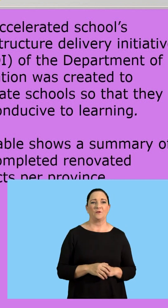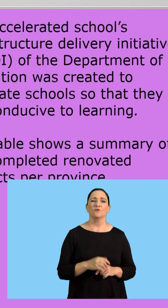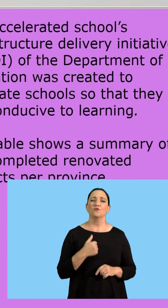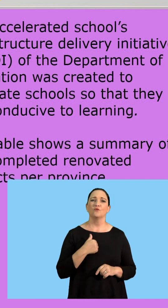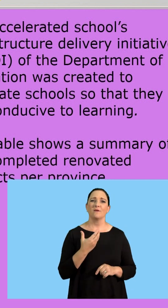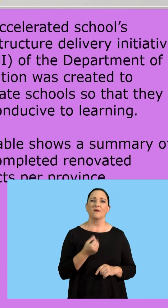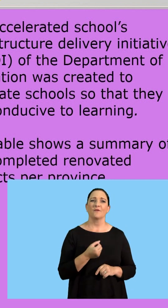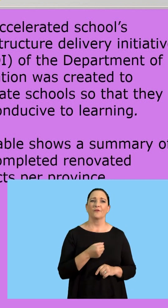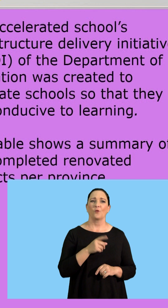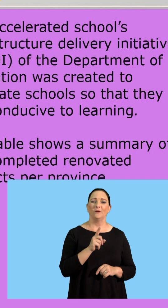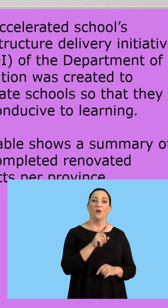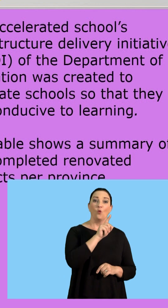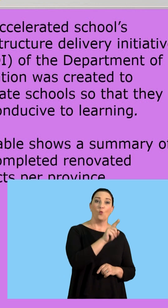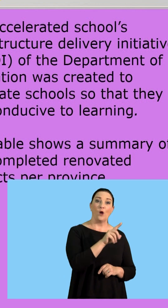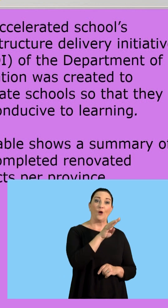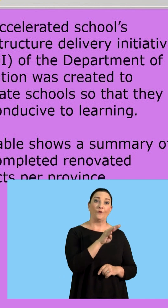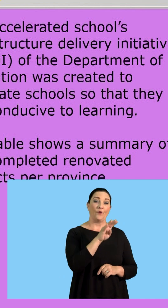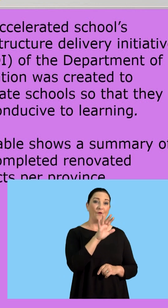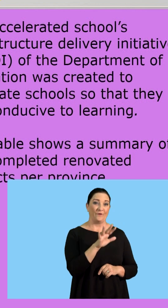Eastern Cape, we have